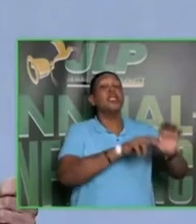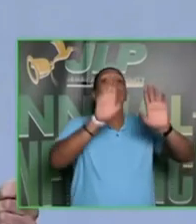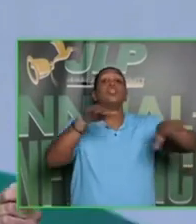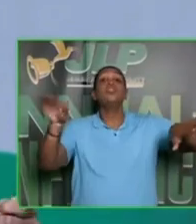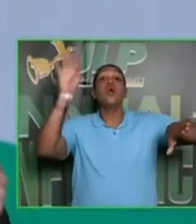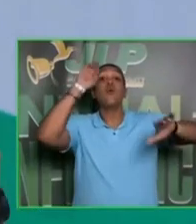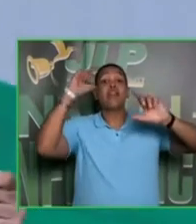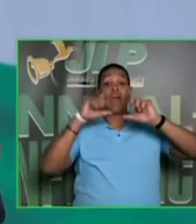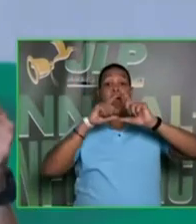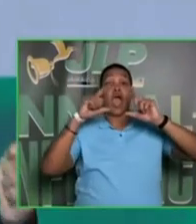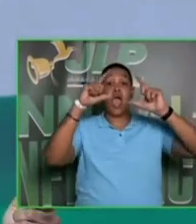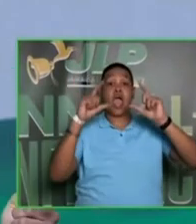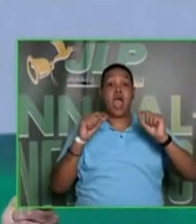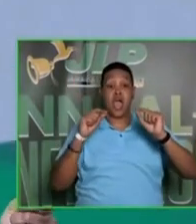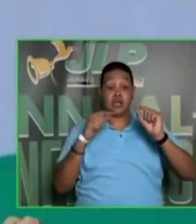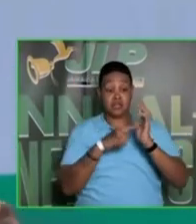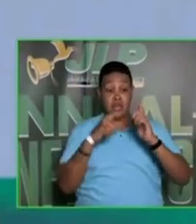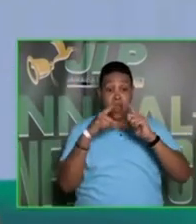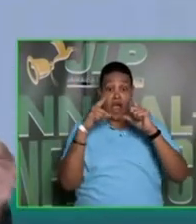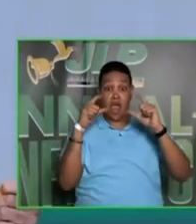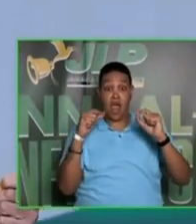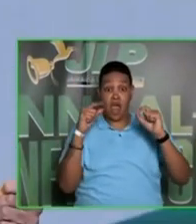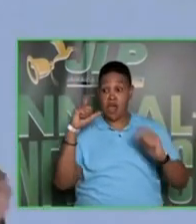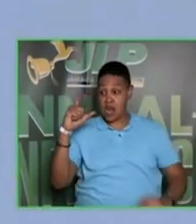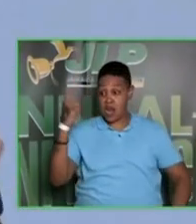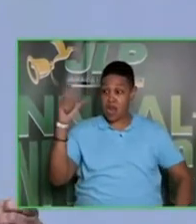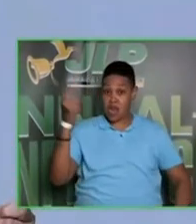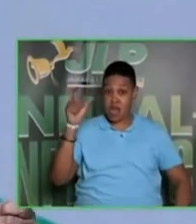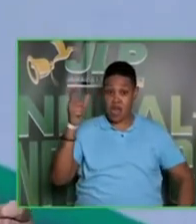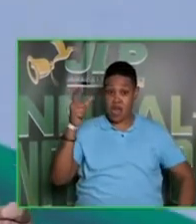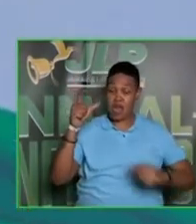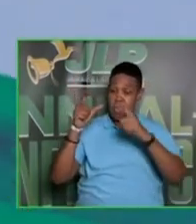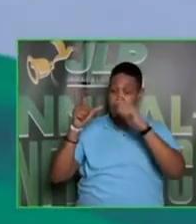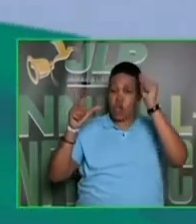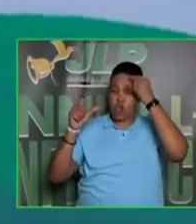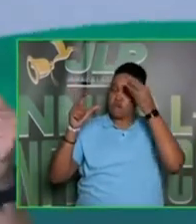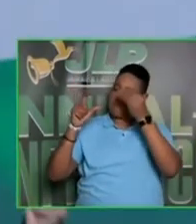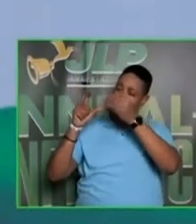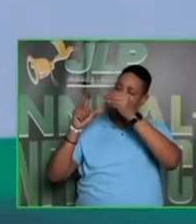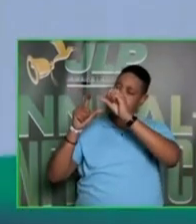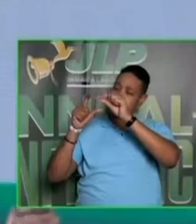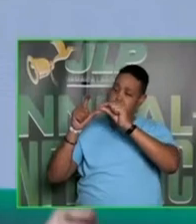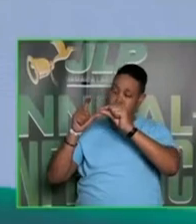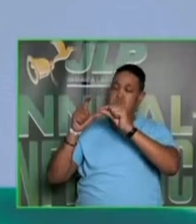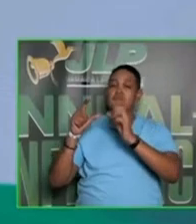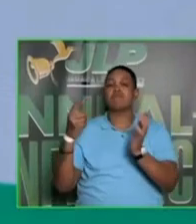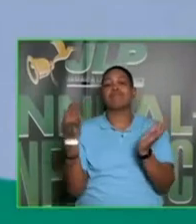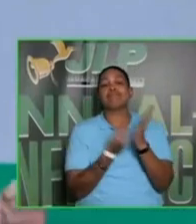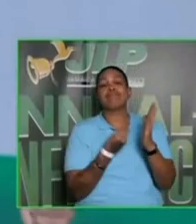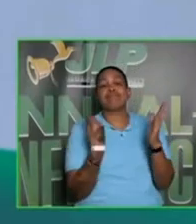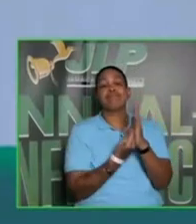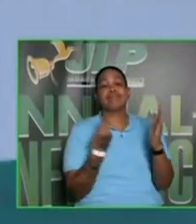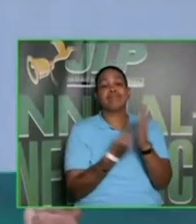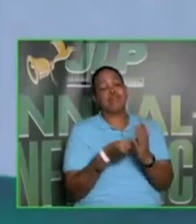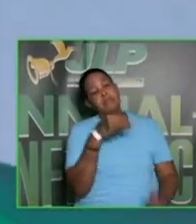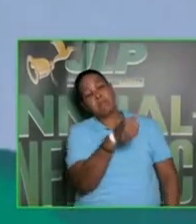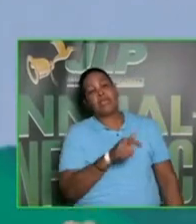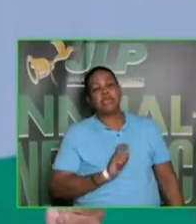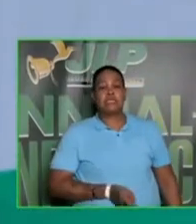card. On that card will be the subsidy from the government that they can pay directly to